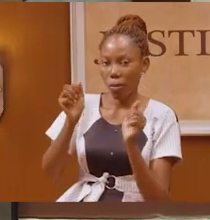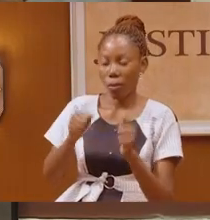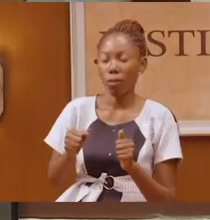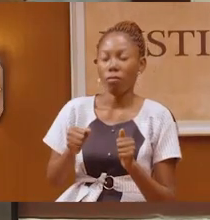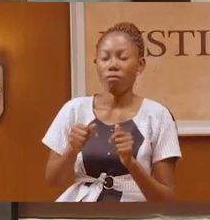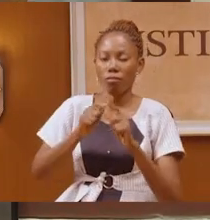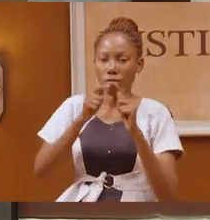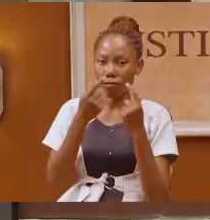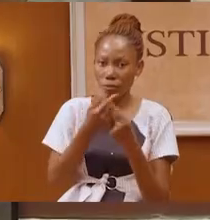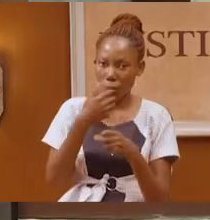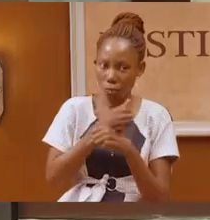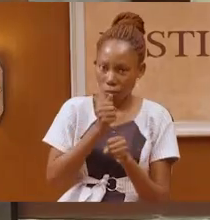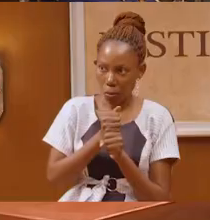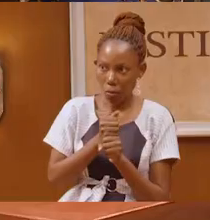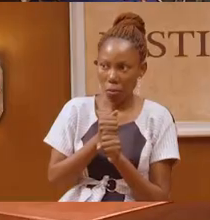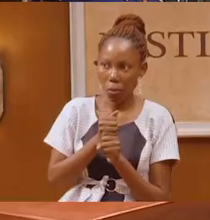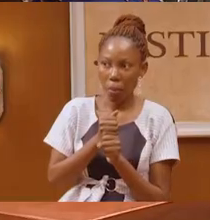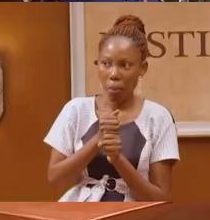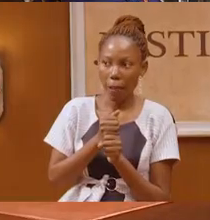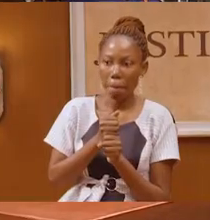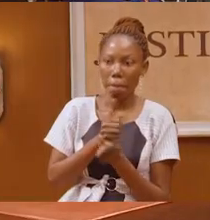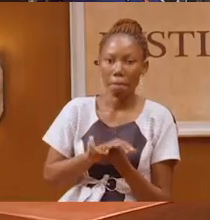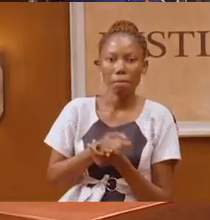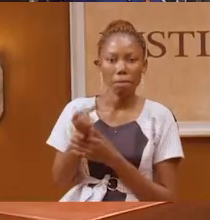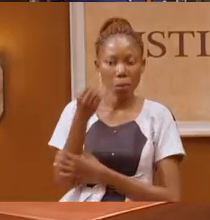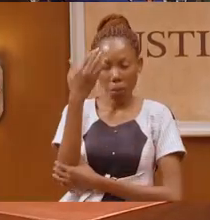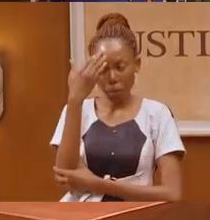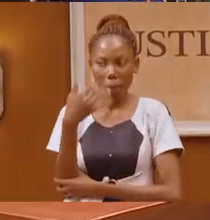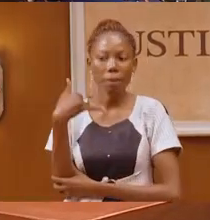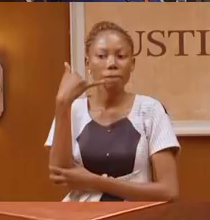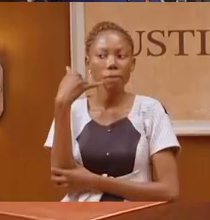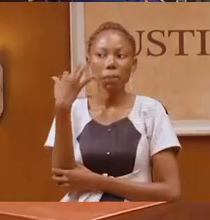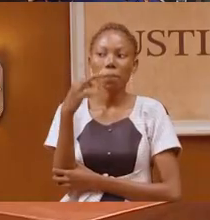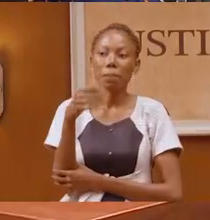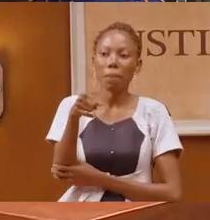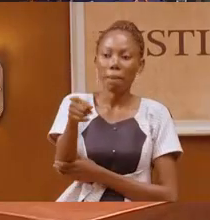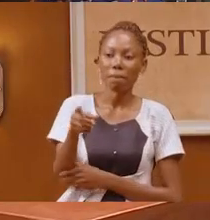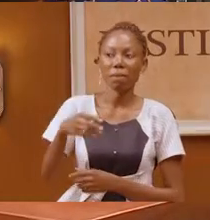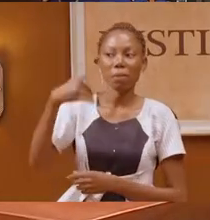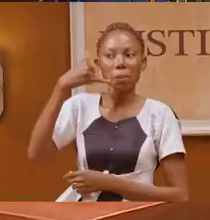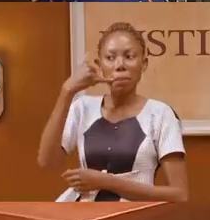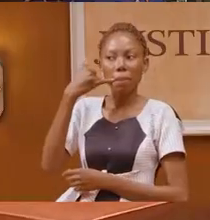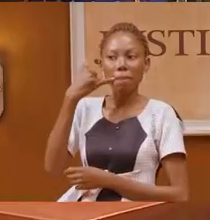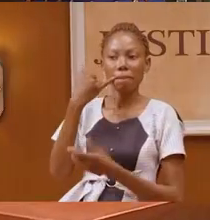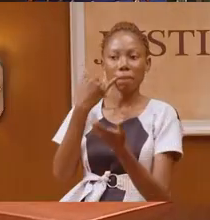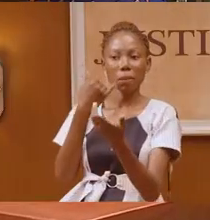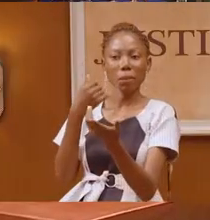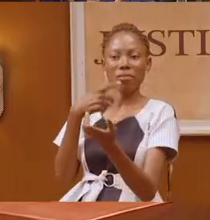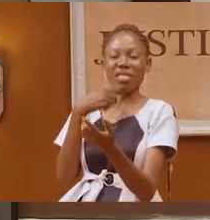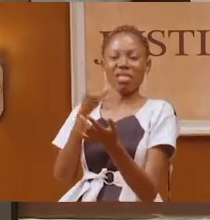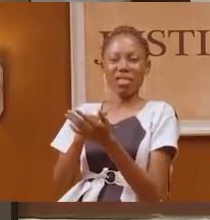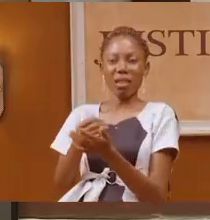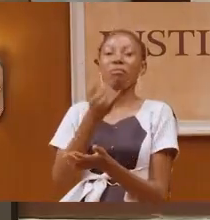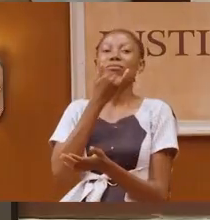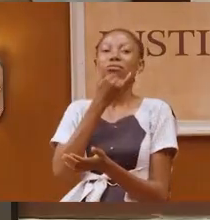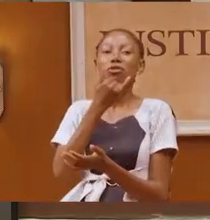date for the tour. And that I think that today they were calling her, she was telling them wrong number. Even me, I called, she said the wrong number, the